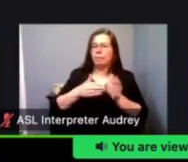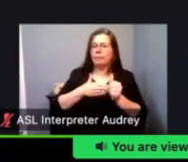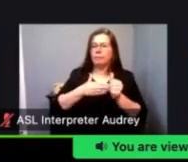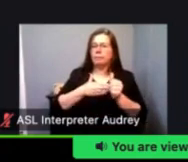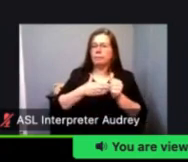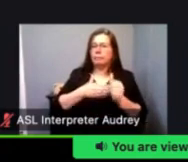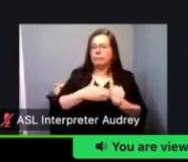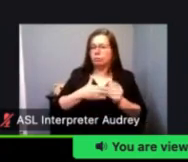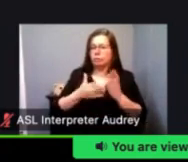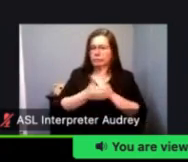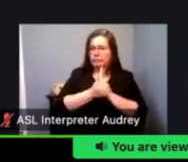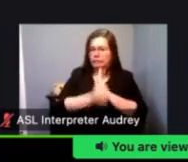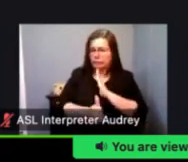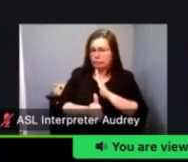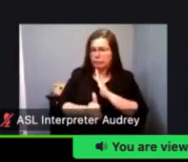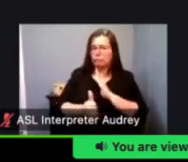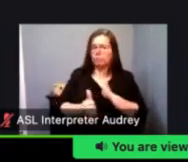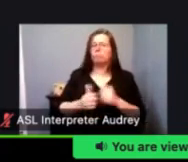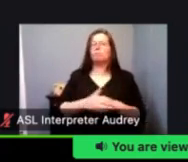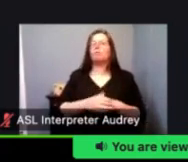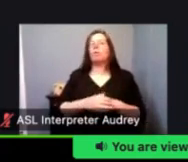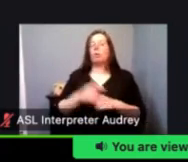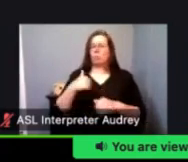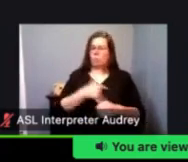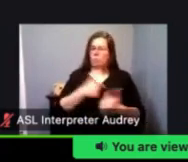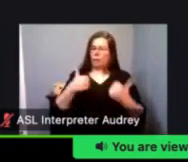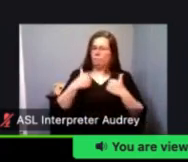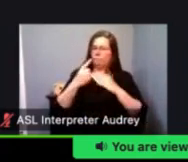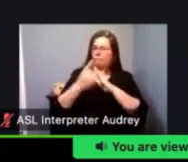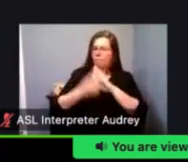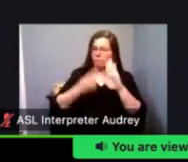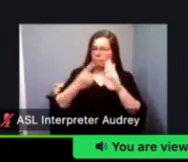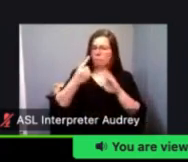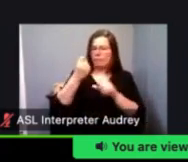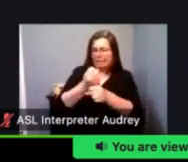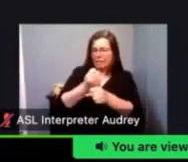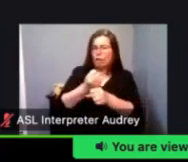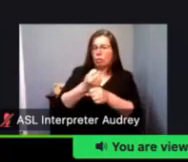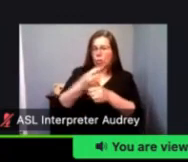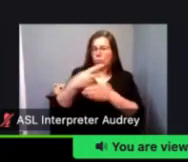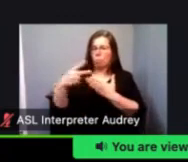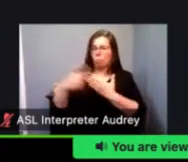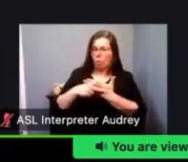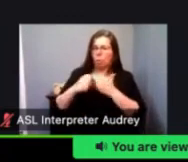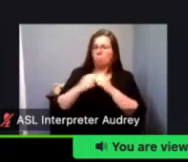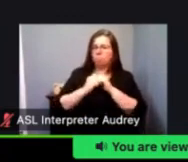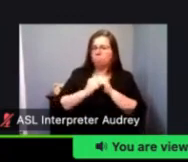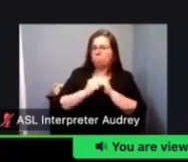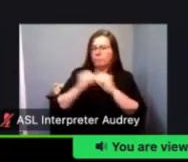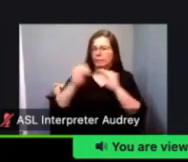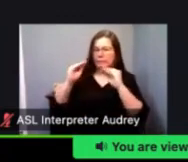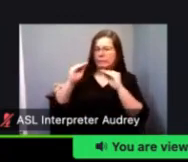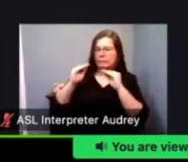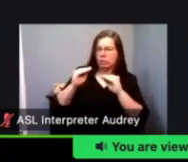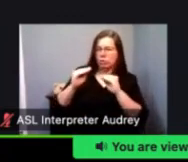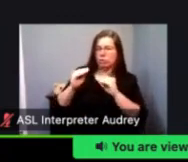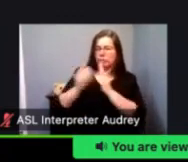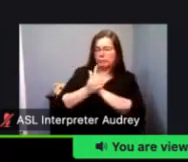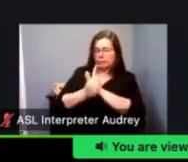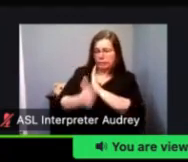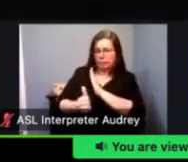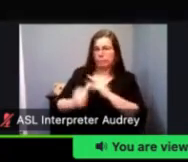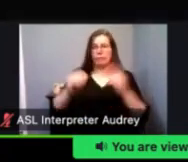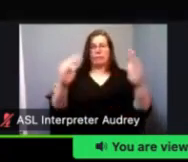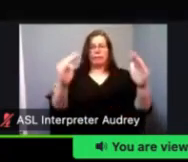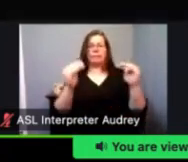year-long program with the LFI ambassadors, teaching them a lot of these skills. The second